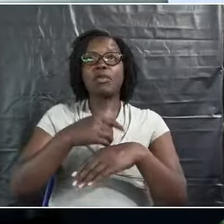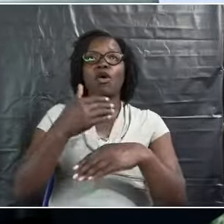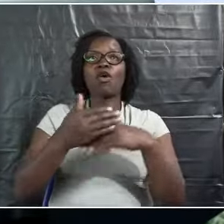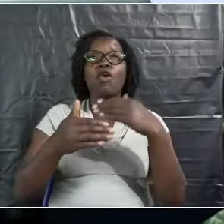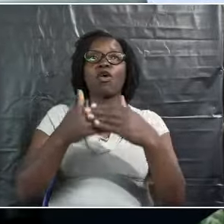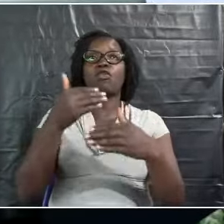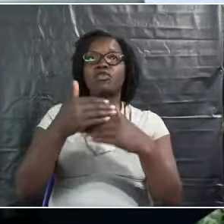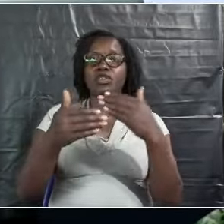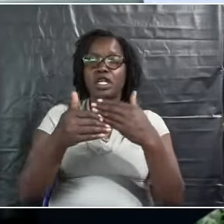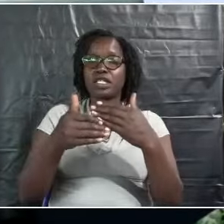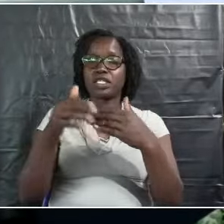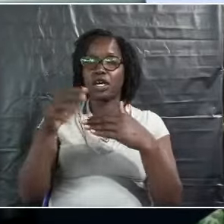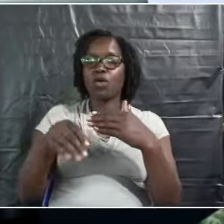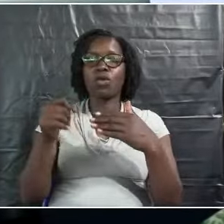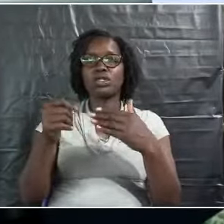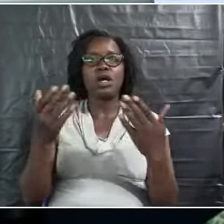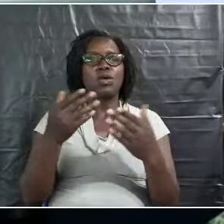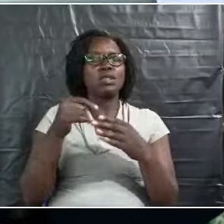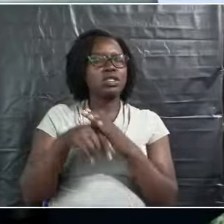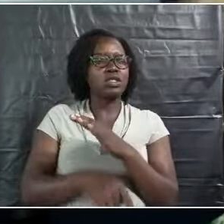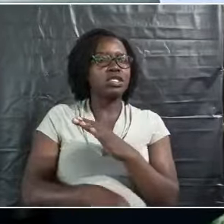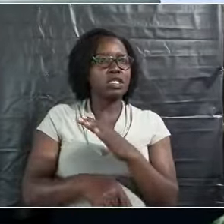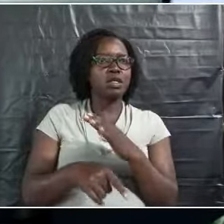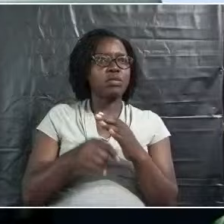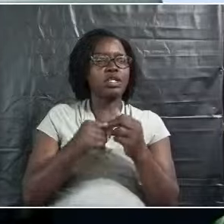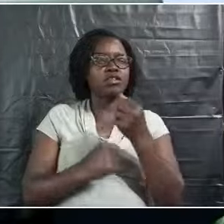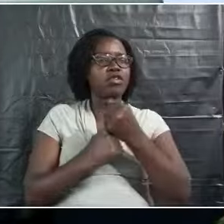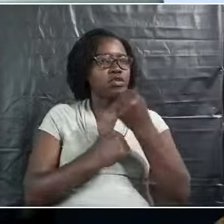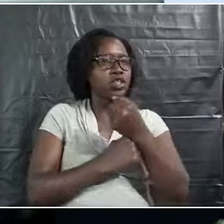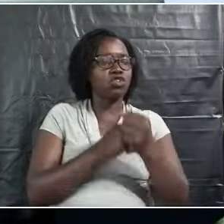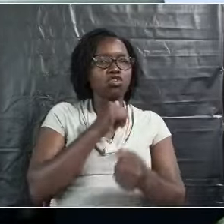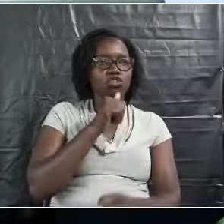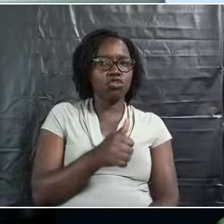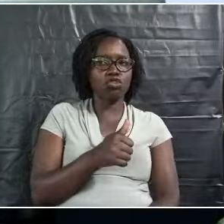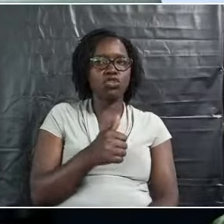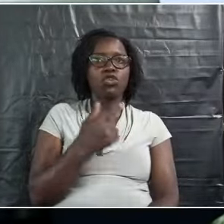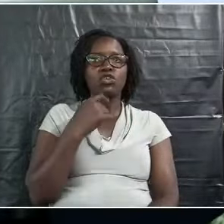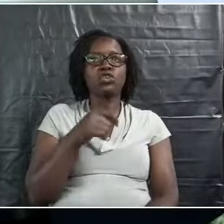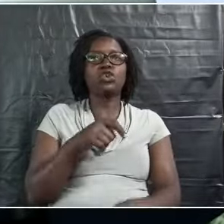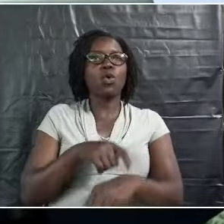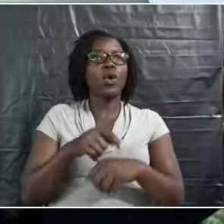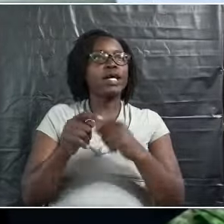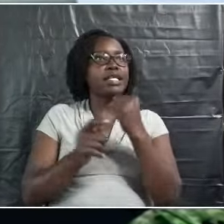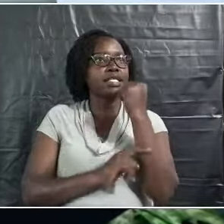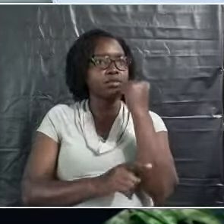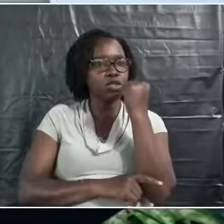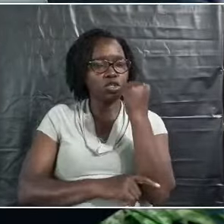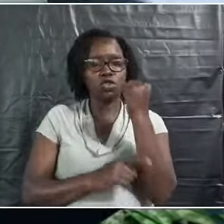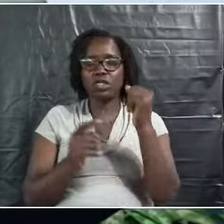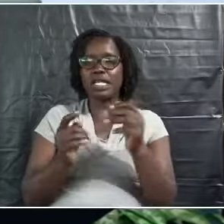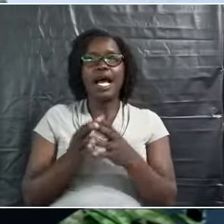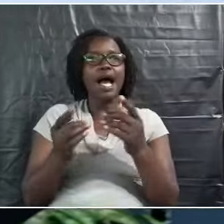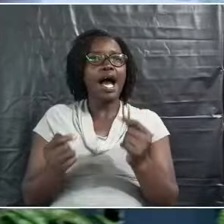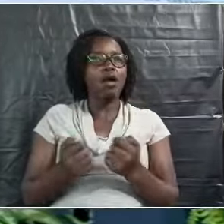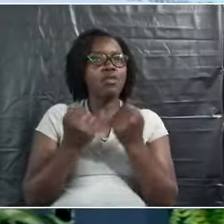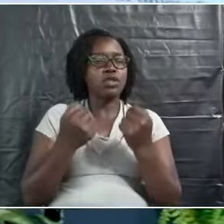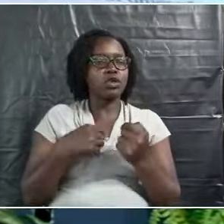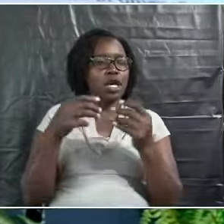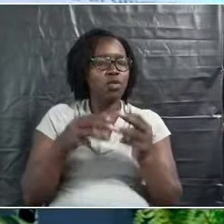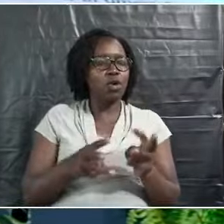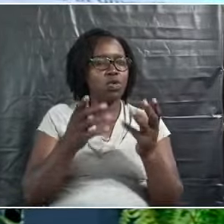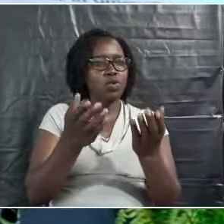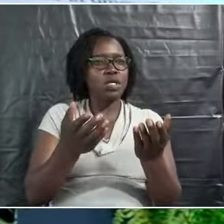it was deep in its foundation or not. So when temptations come our way, we